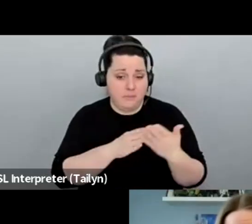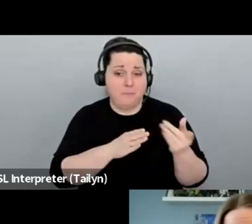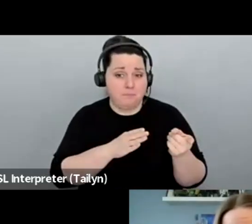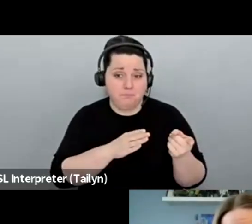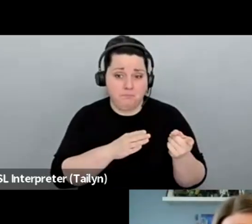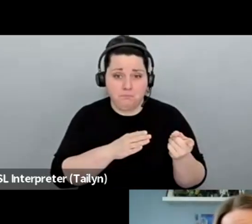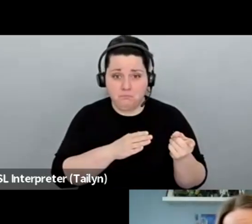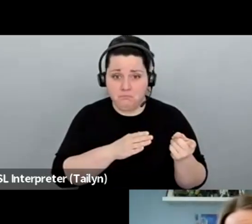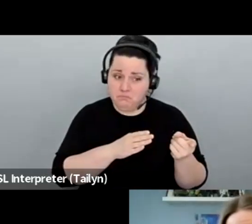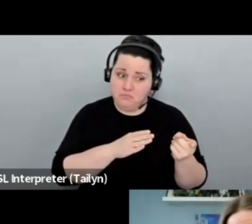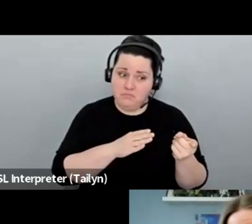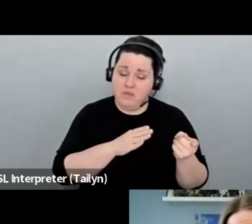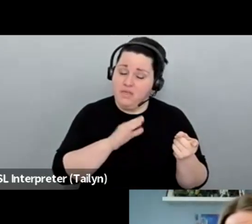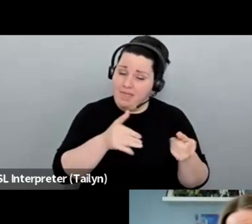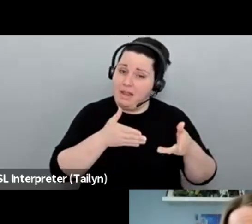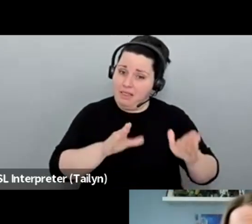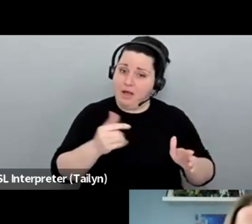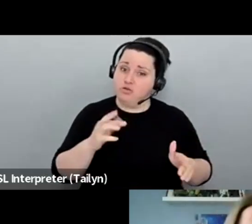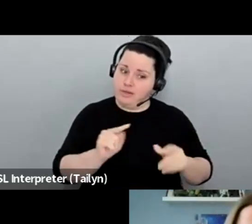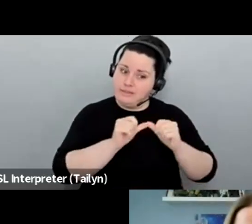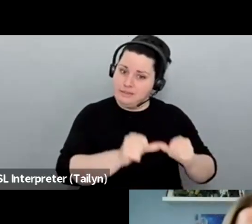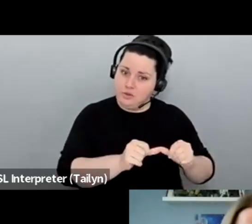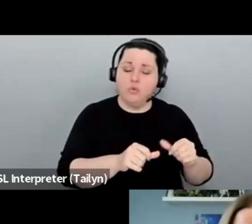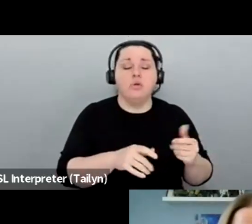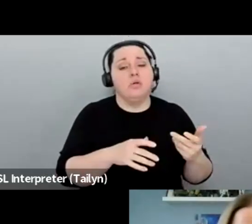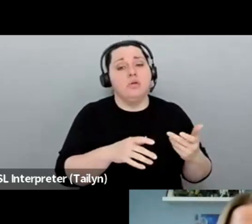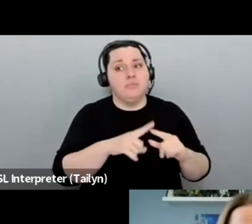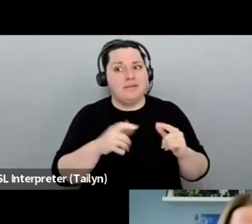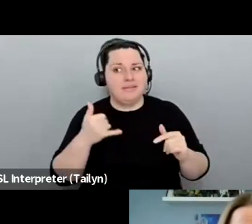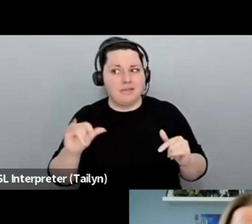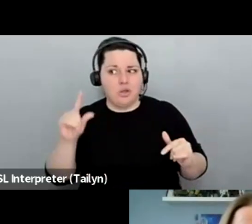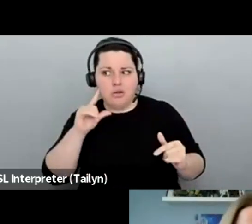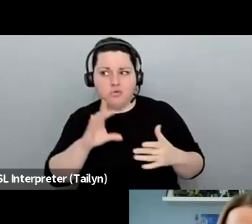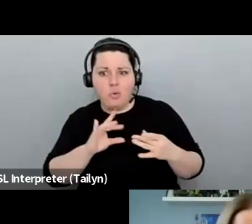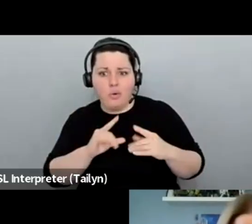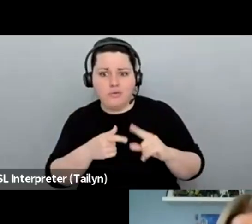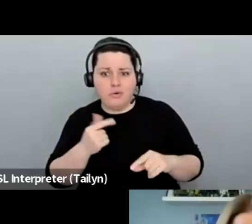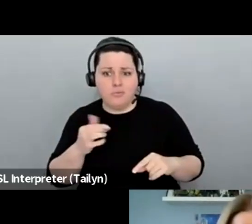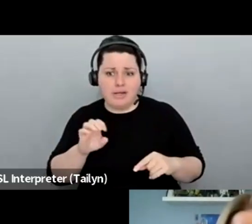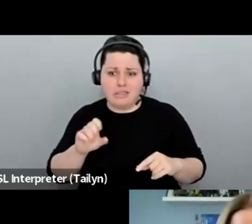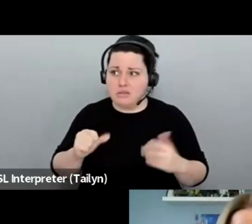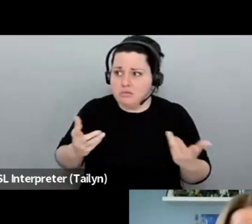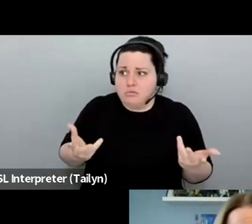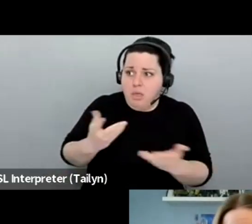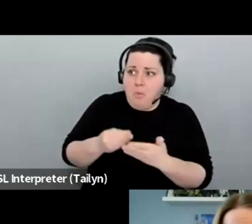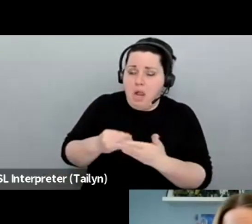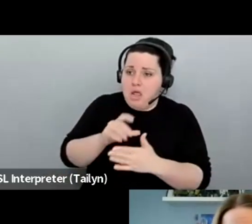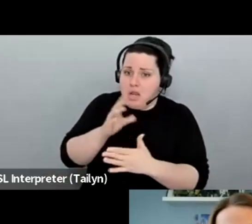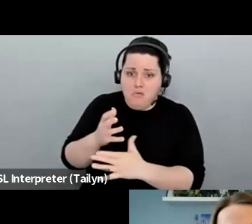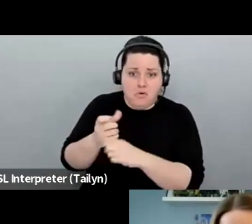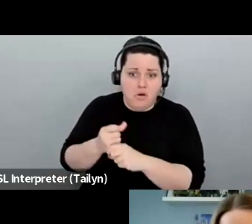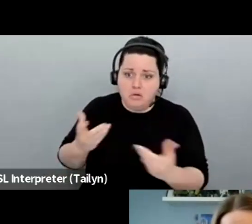their injunction is allowing the grants to move forward, but then we're still hearing stories from grantees who said they never received the funding,